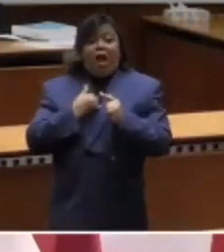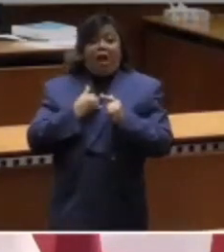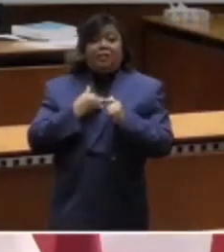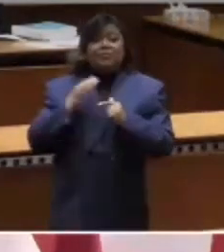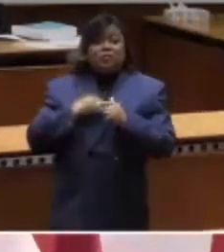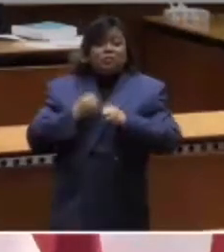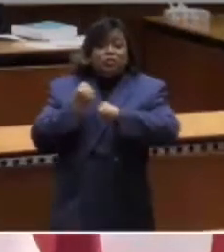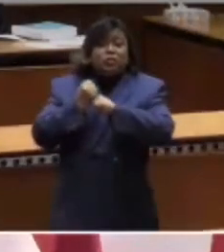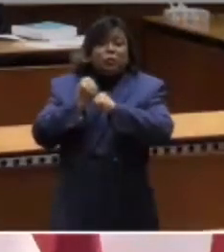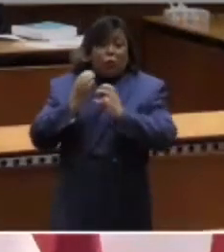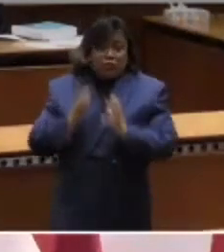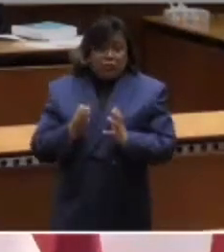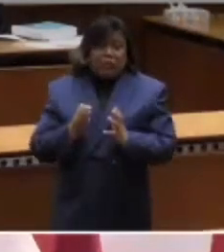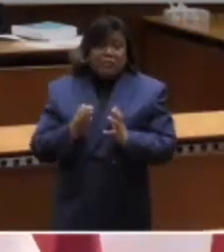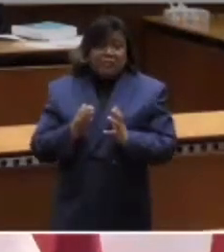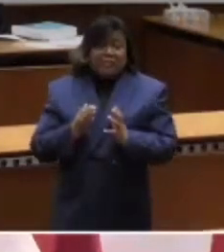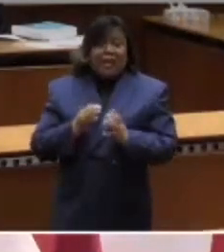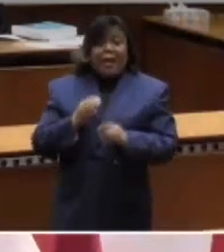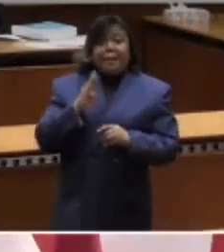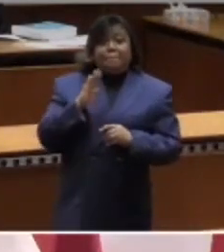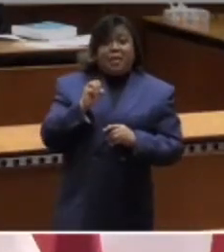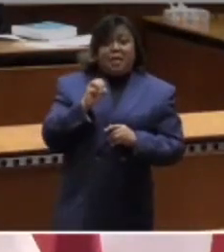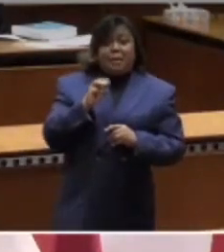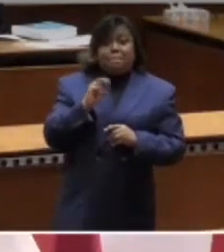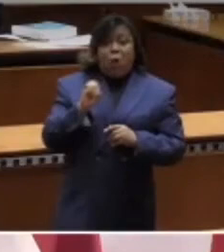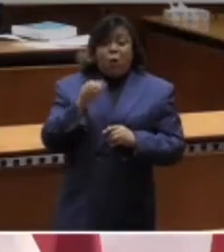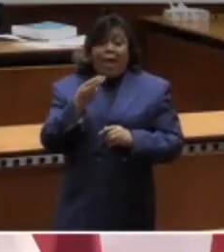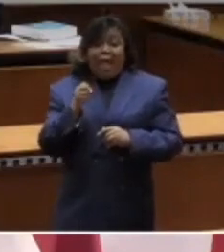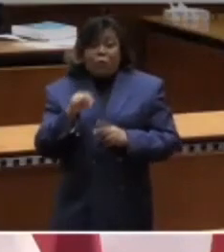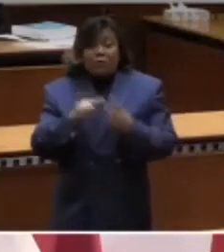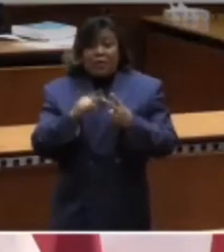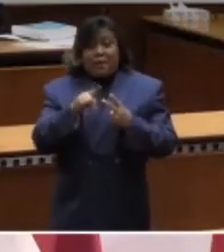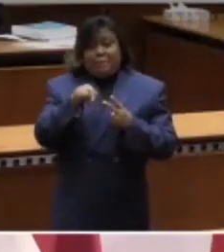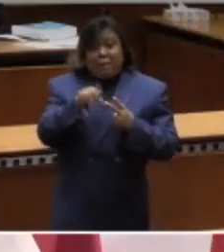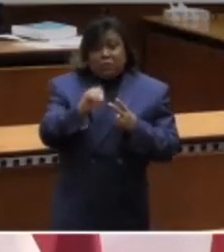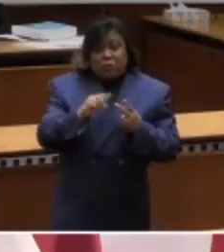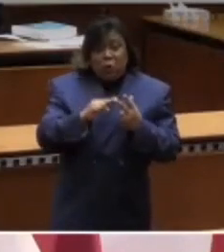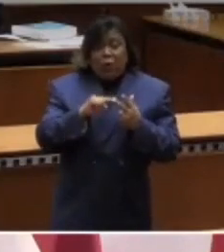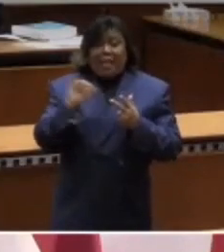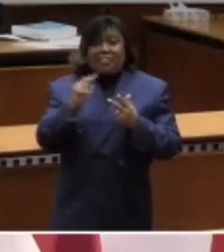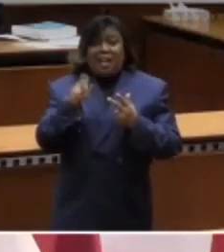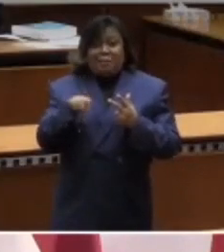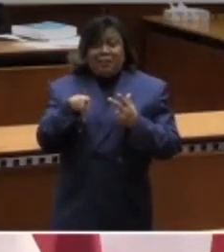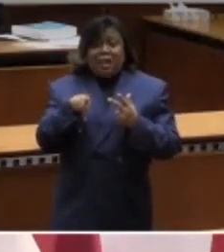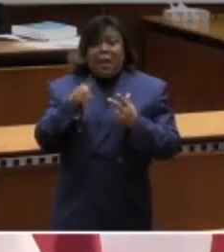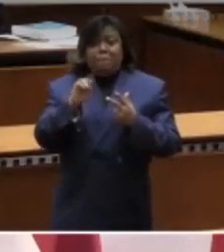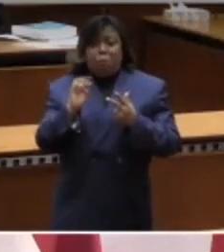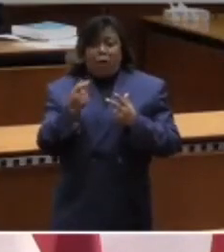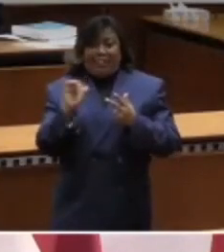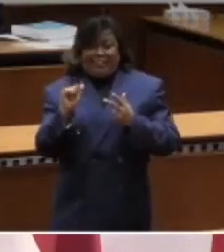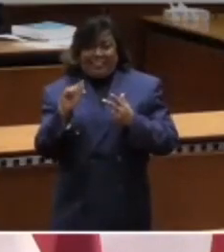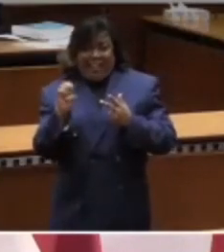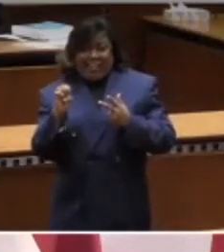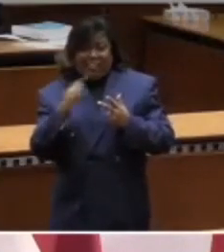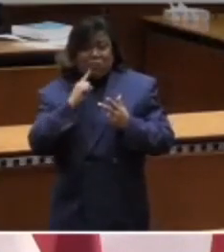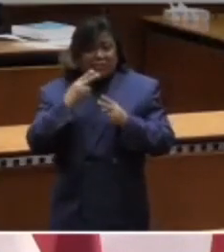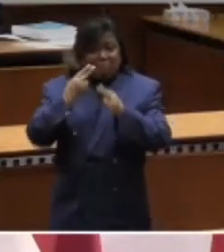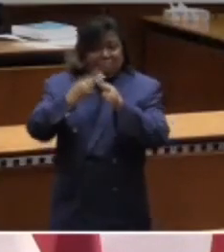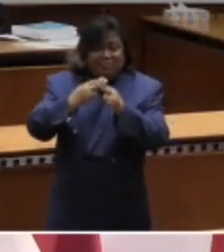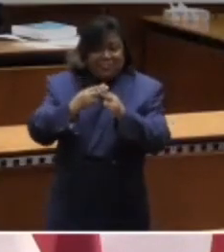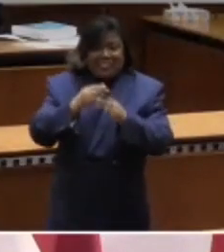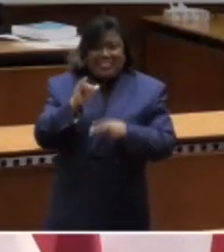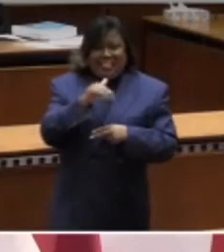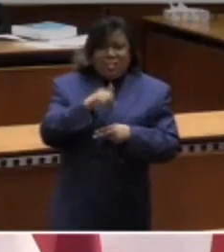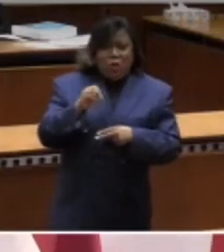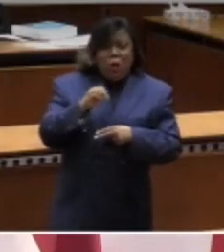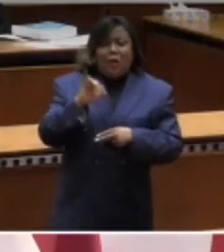inaugural supporters, BMO Harris, PepsiCo, and JP Morgan Chase. And I want to especially call out